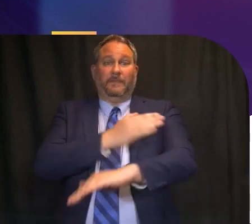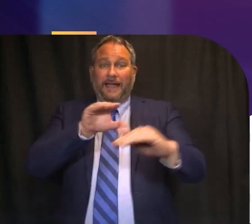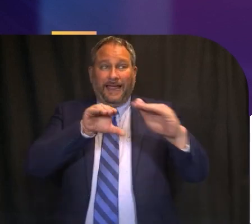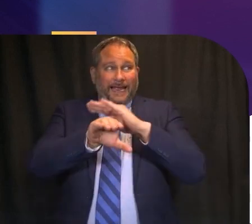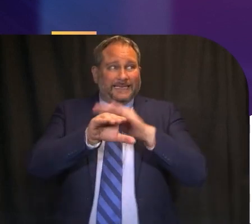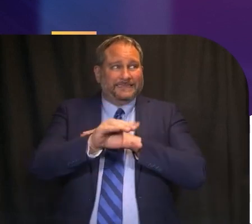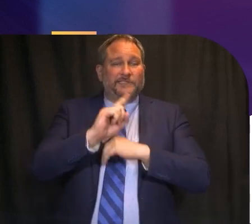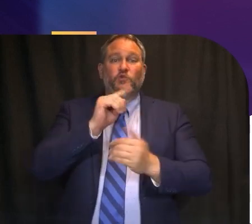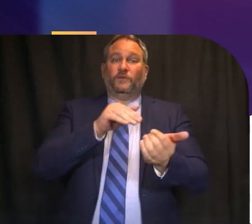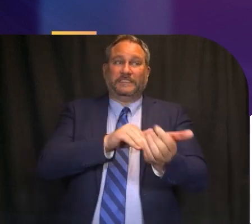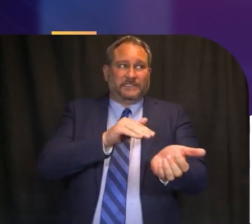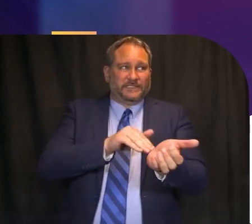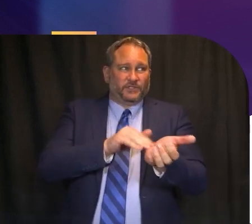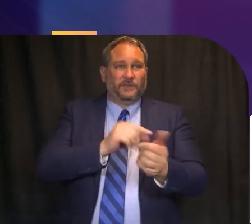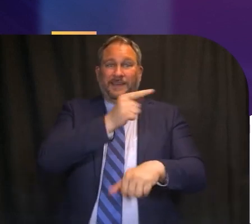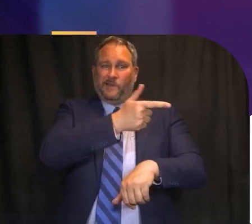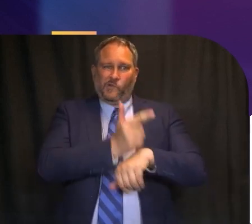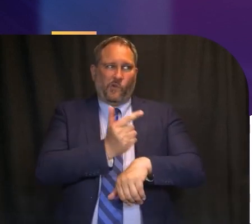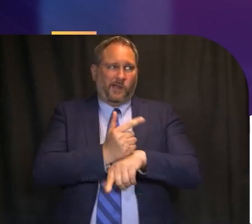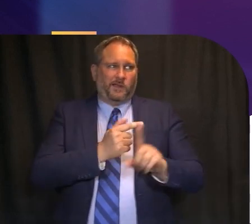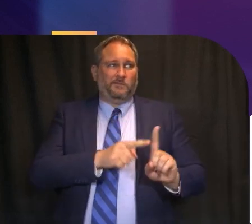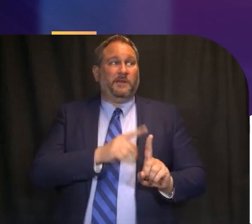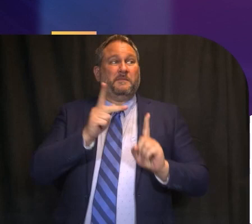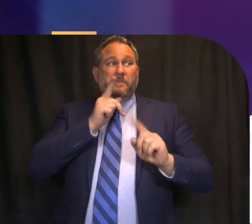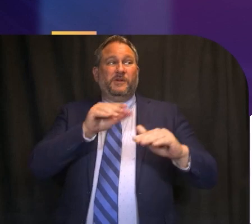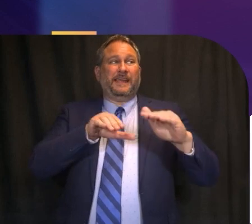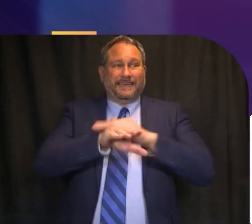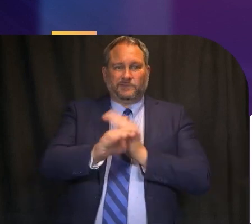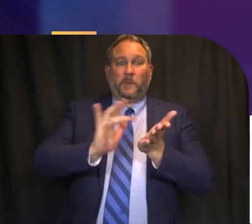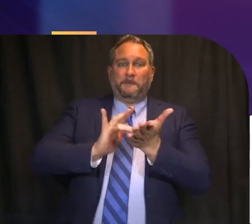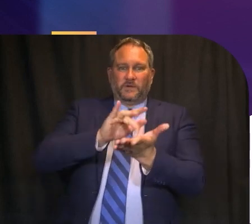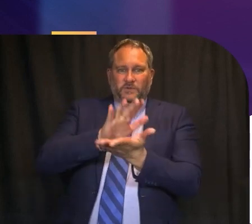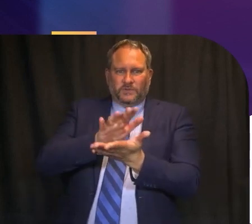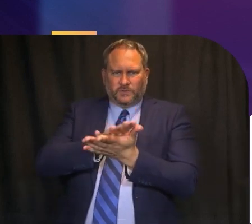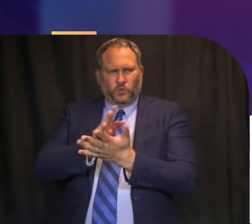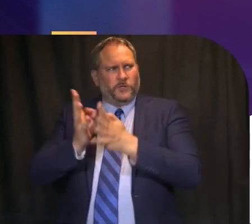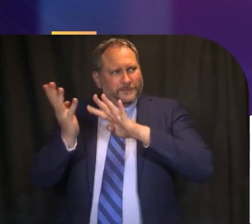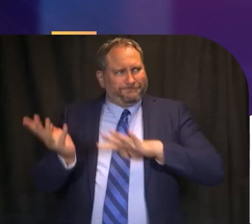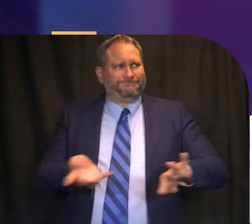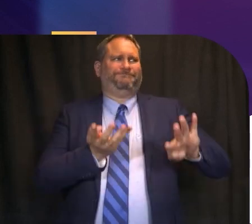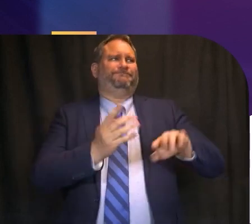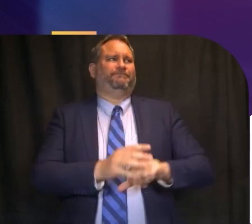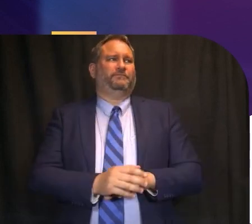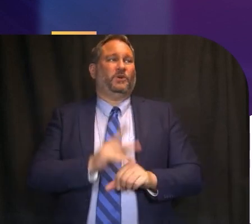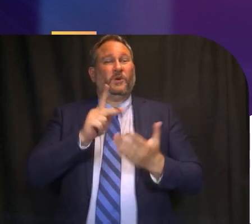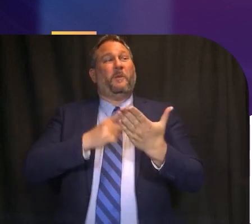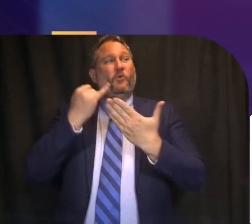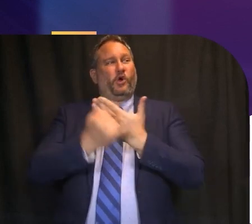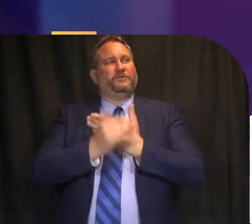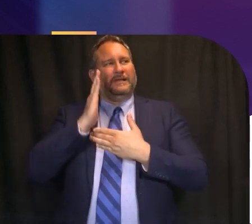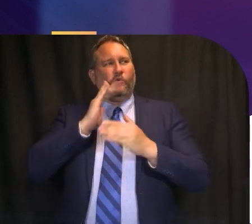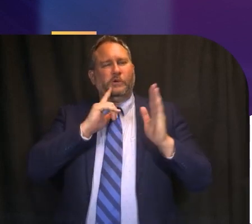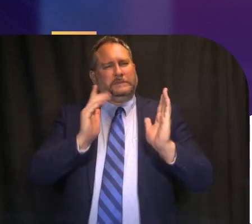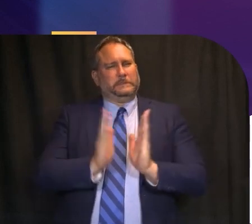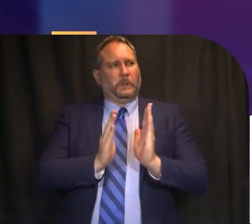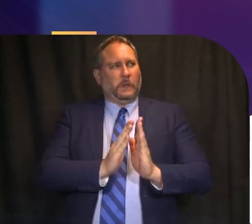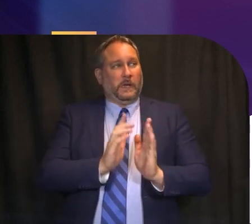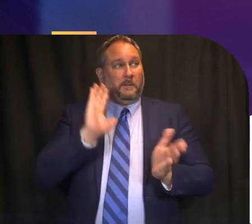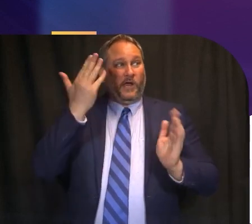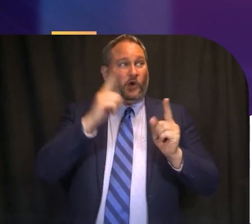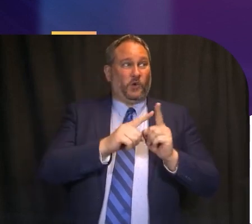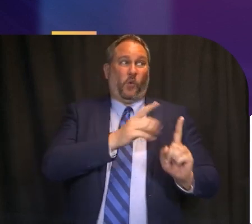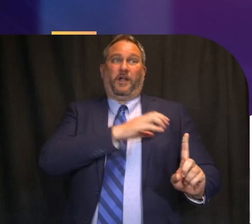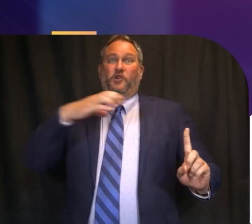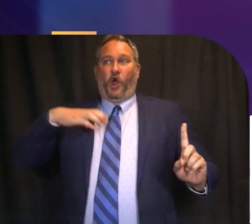school. However, the impact of our project is relatively small compared to what Congress can do. While Vero works to remove barriers to medical school